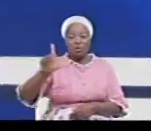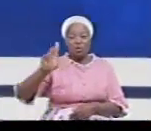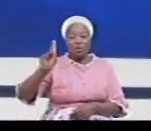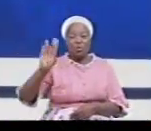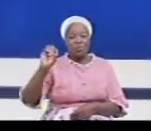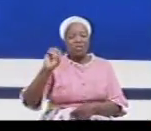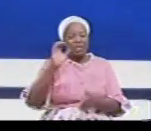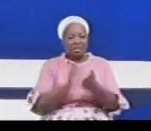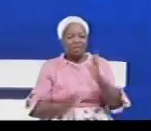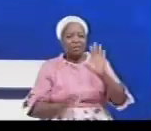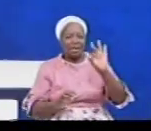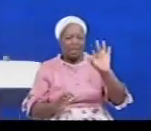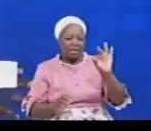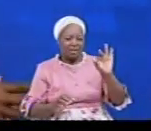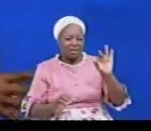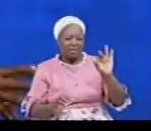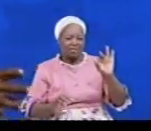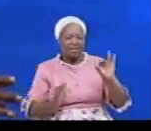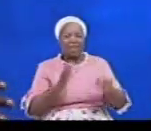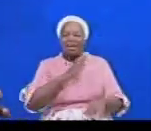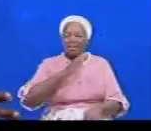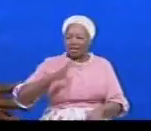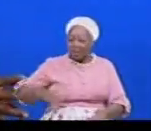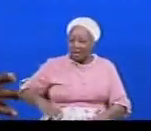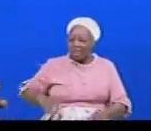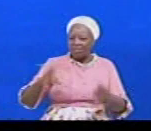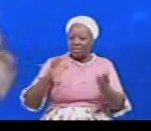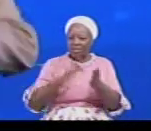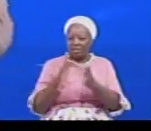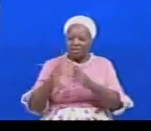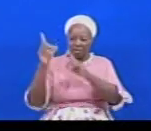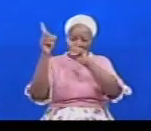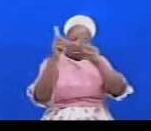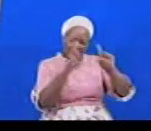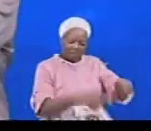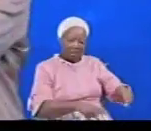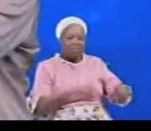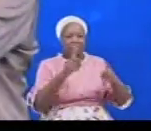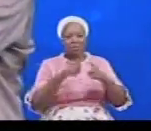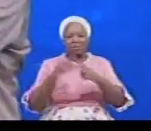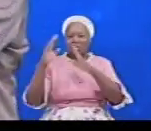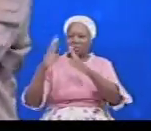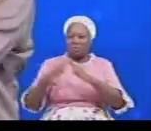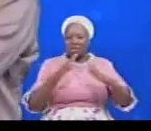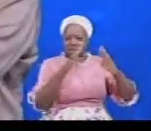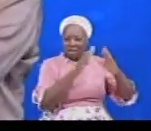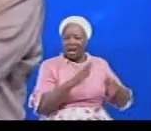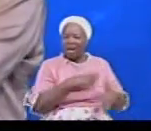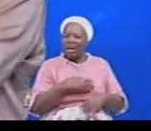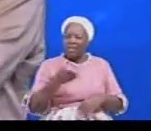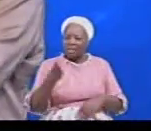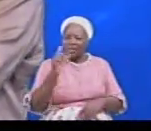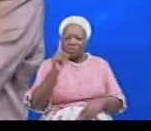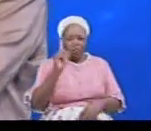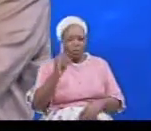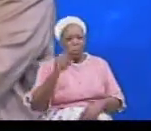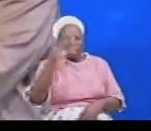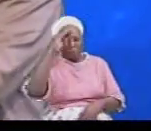Christ Jesus came to town. And there was one man there that wanted to have